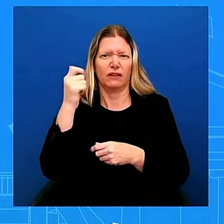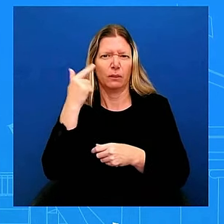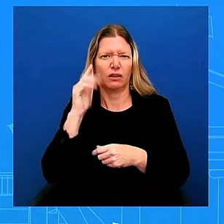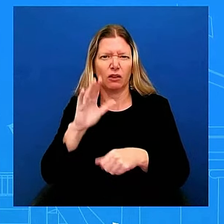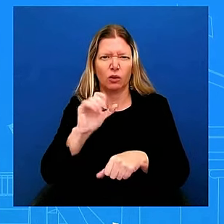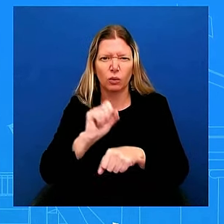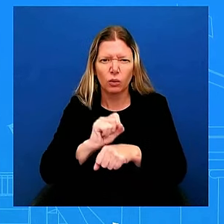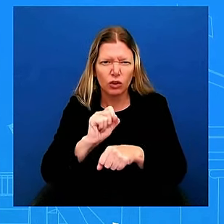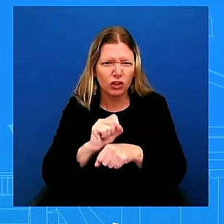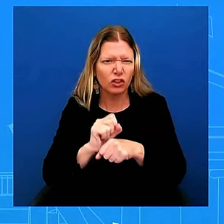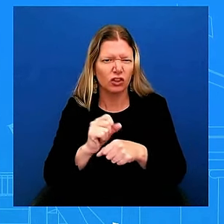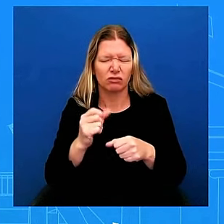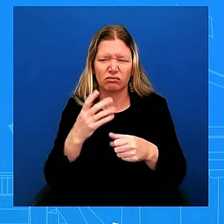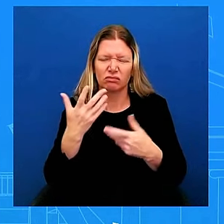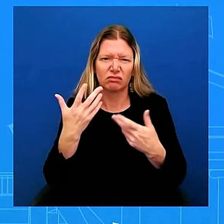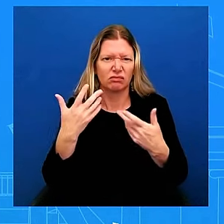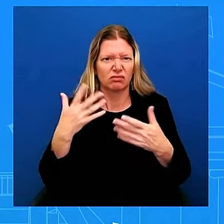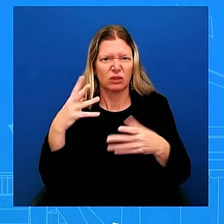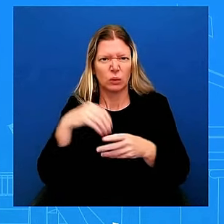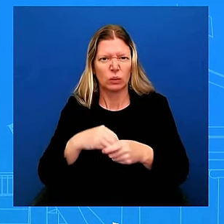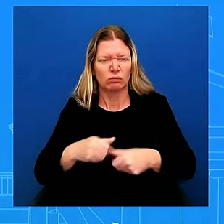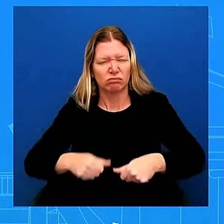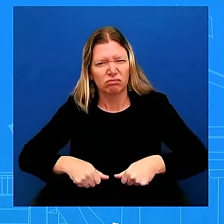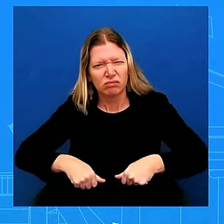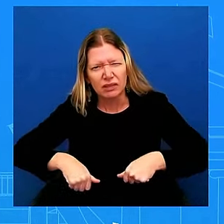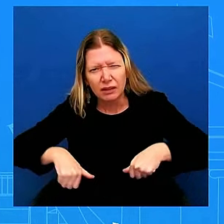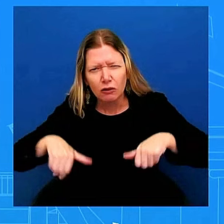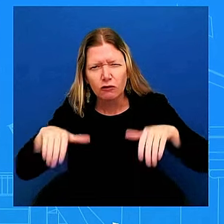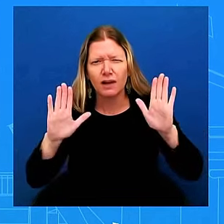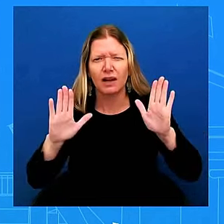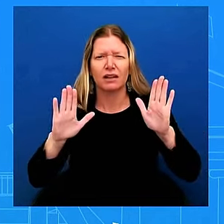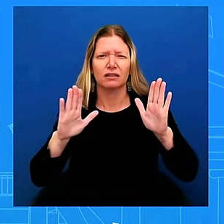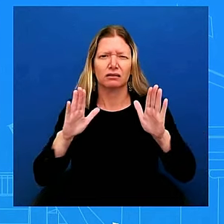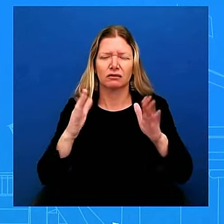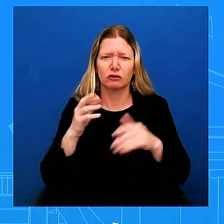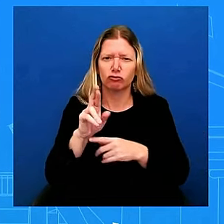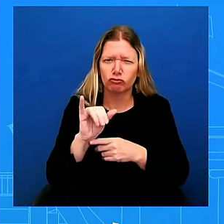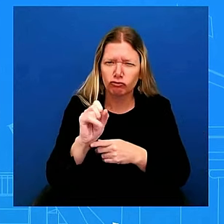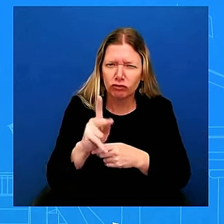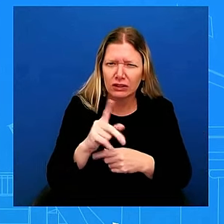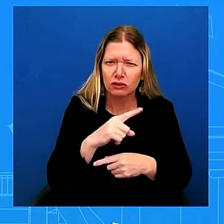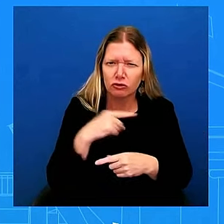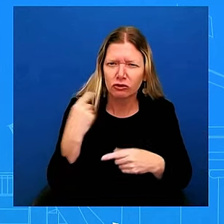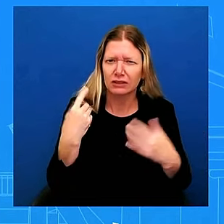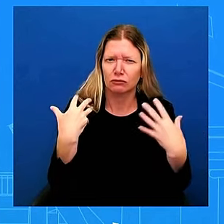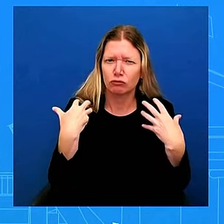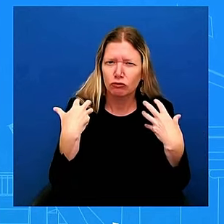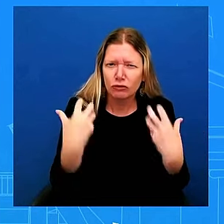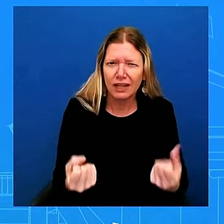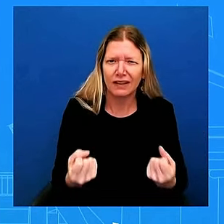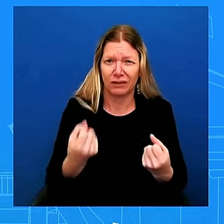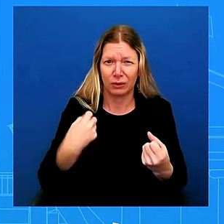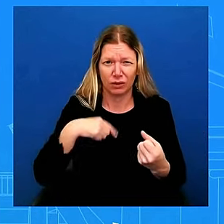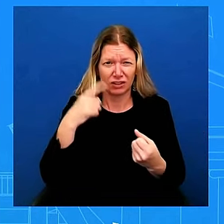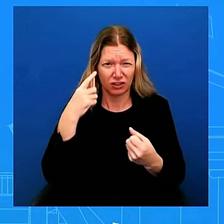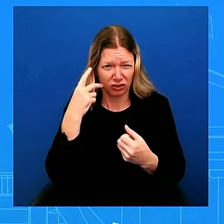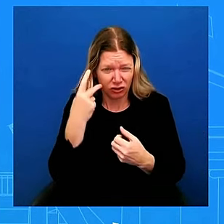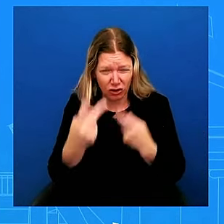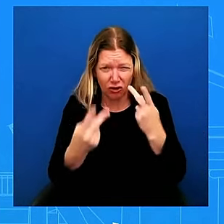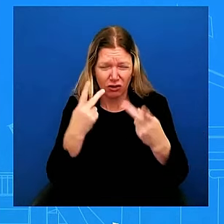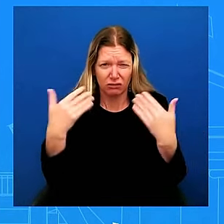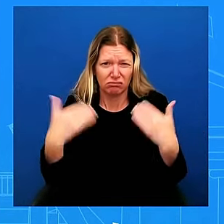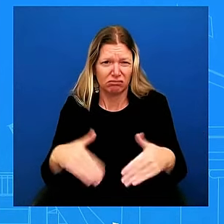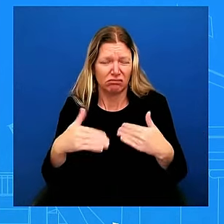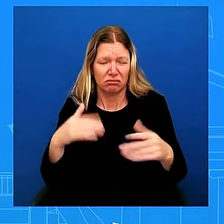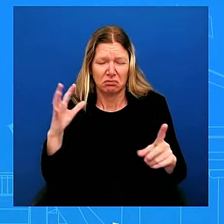in action on the stage at this past Saturday's event. With respect to the tragic event of